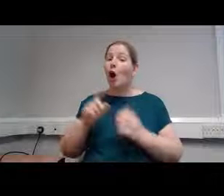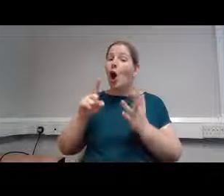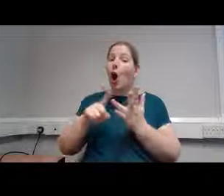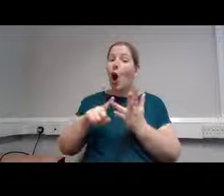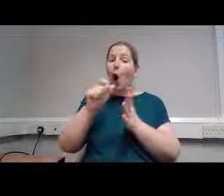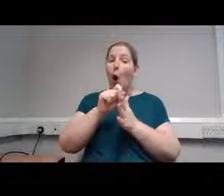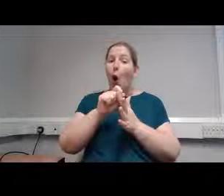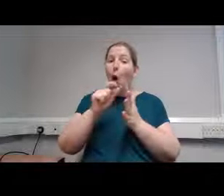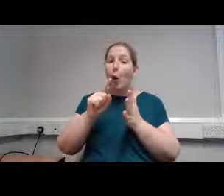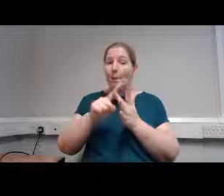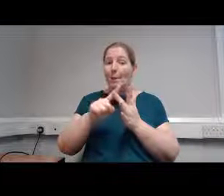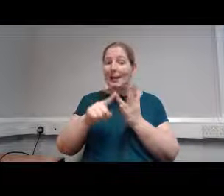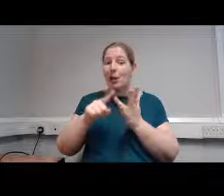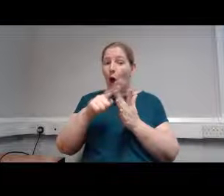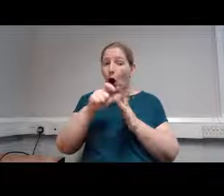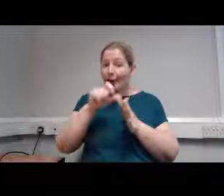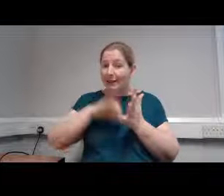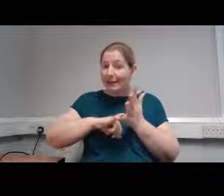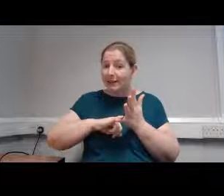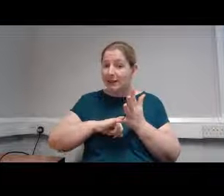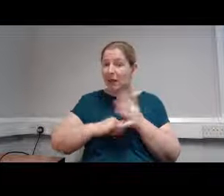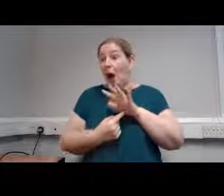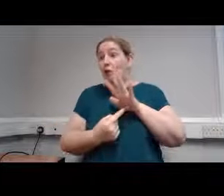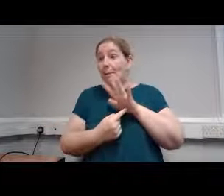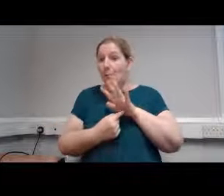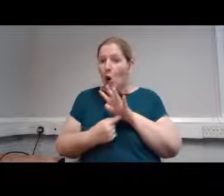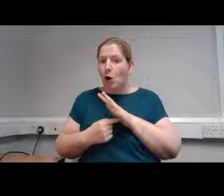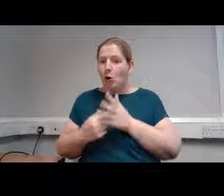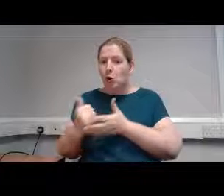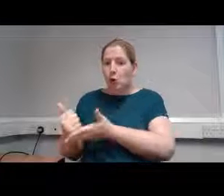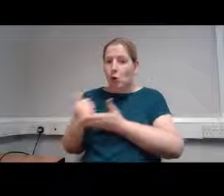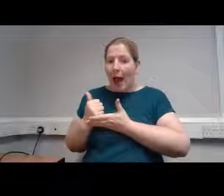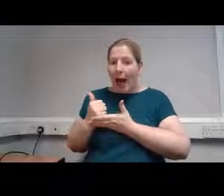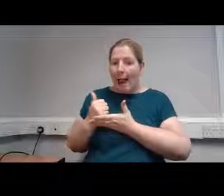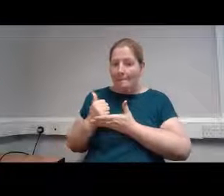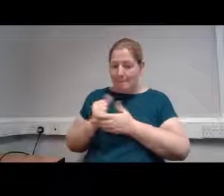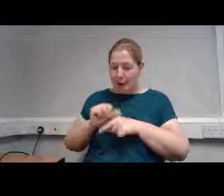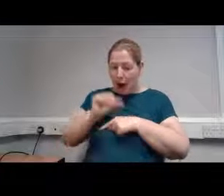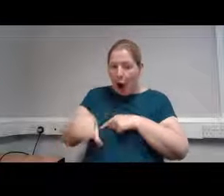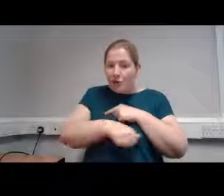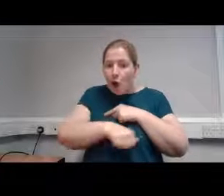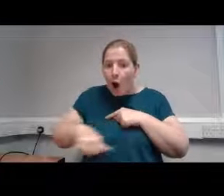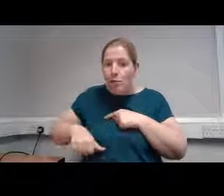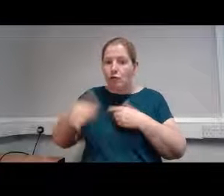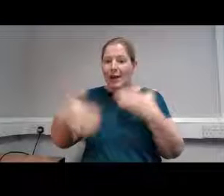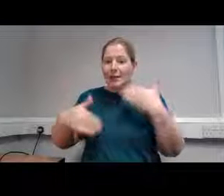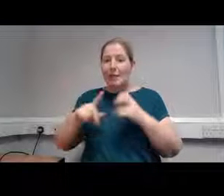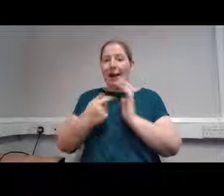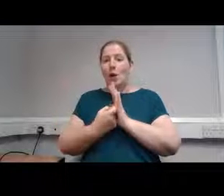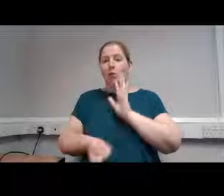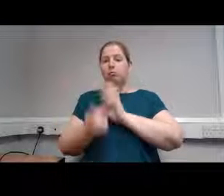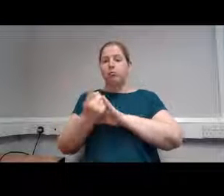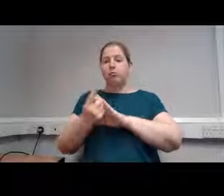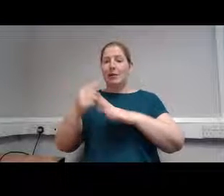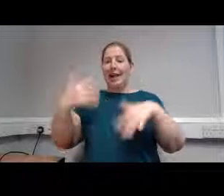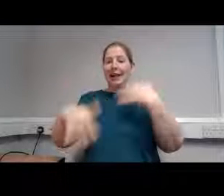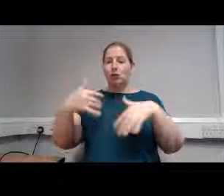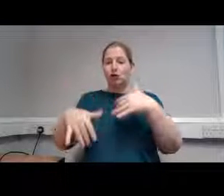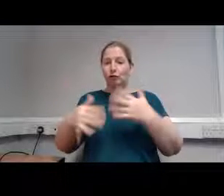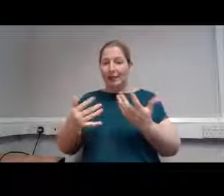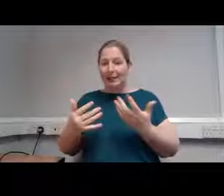place in the management of acute pain, such as post-operation or if you've had an injury. But there's very little